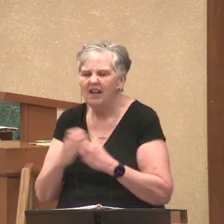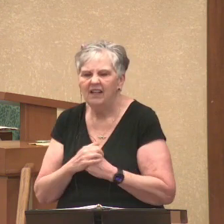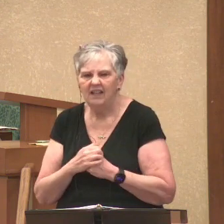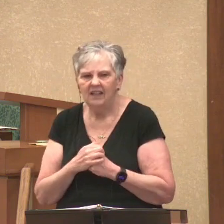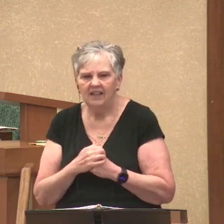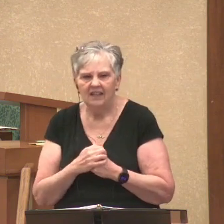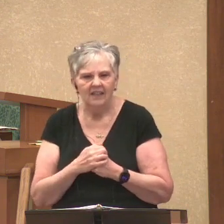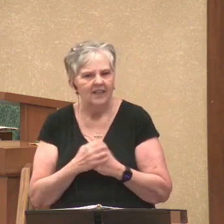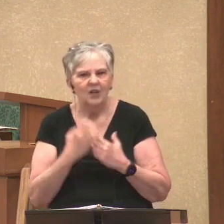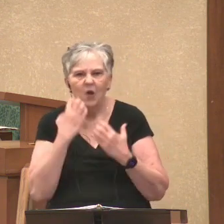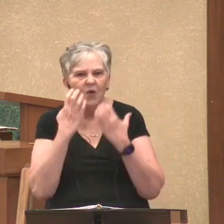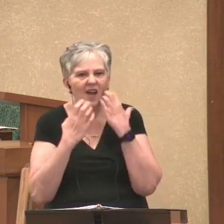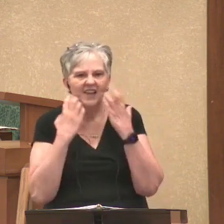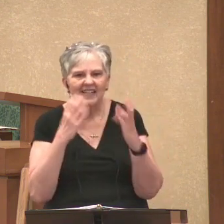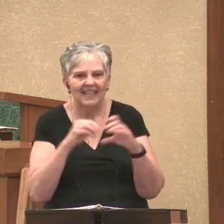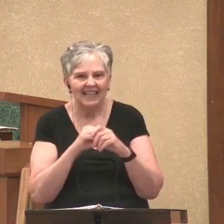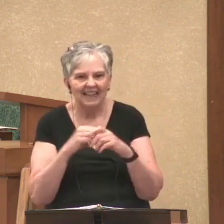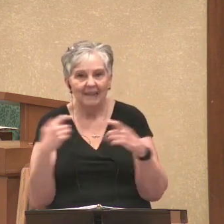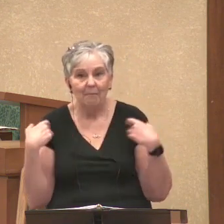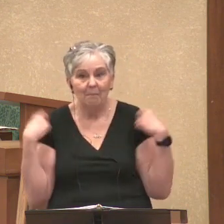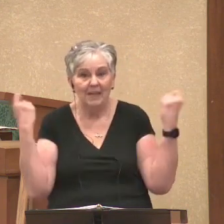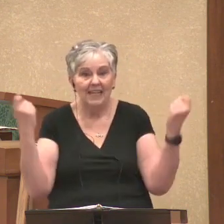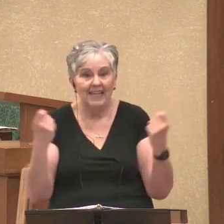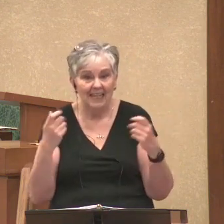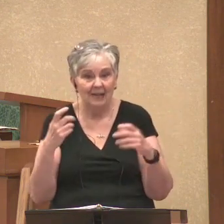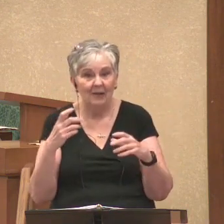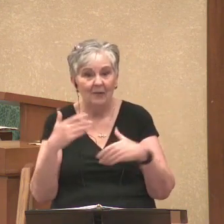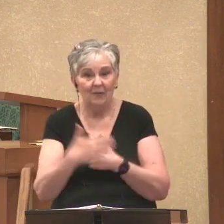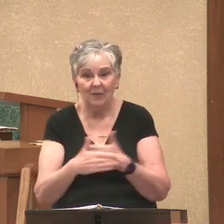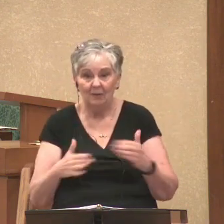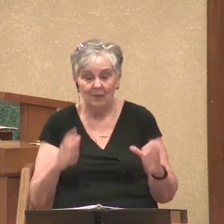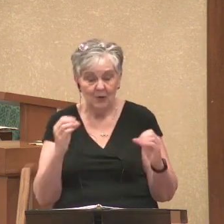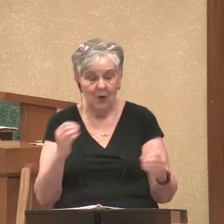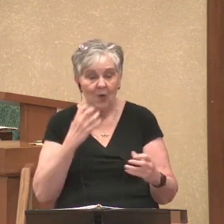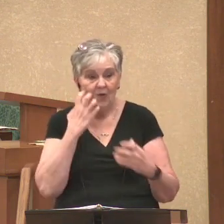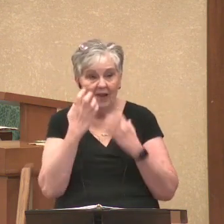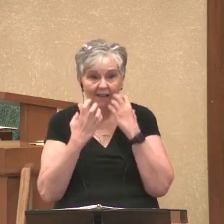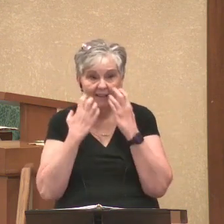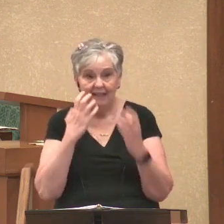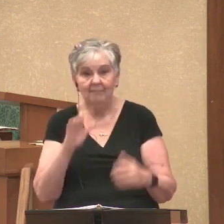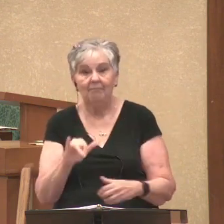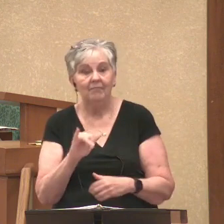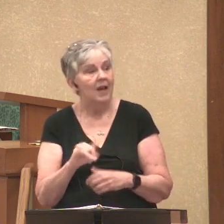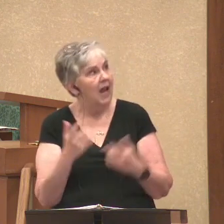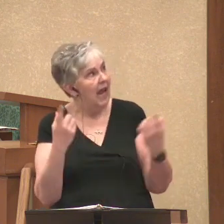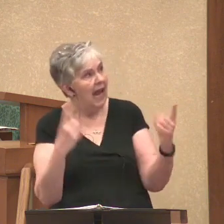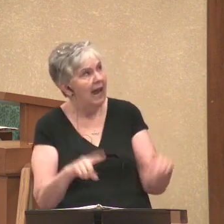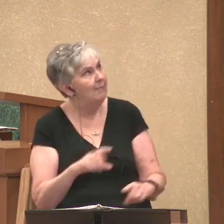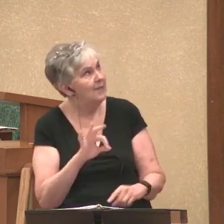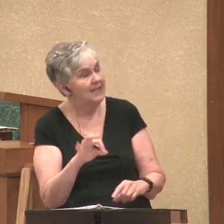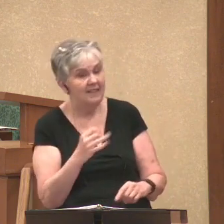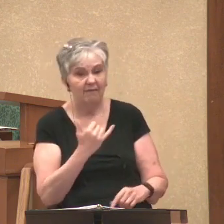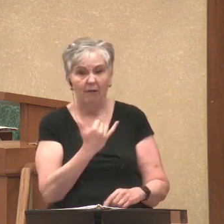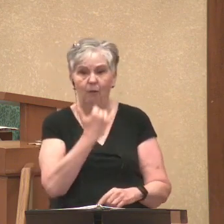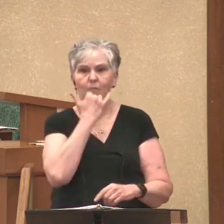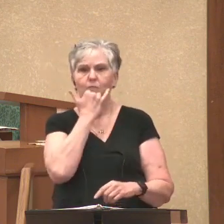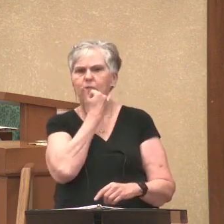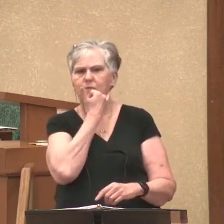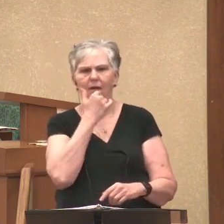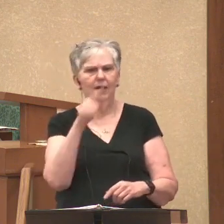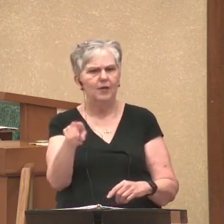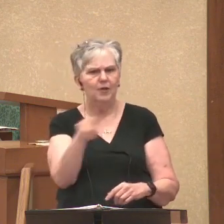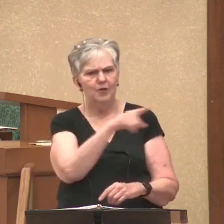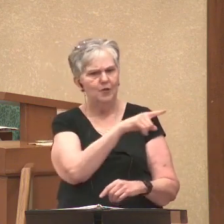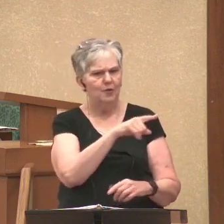No yelling No yelling in the in the PE room? Oh, okay. No yelling in the PE room. Well, what happens if you break the rules?